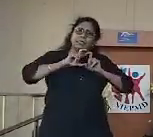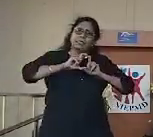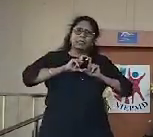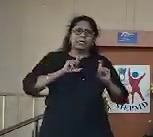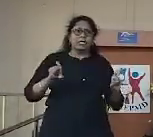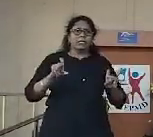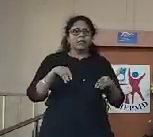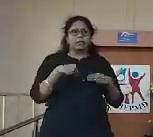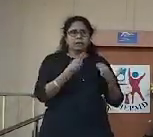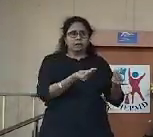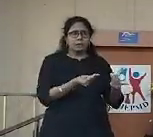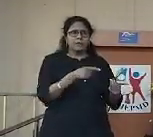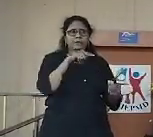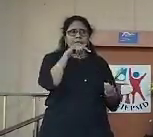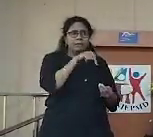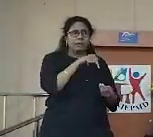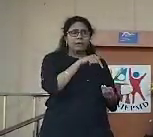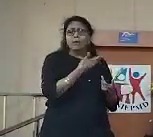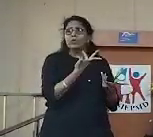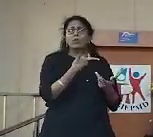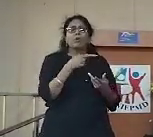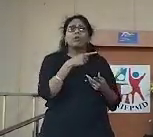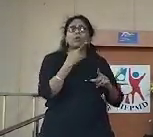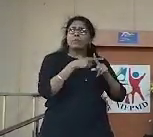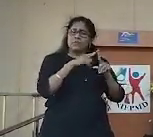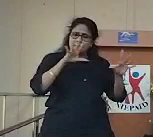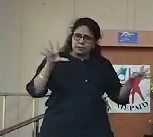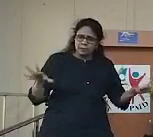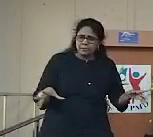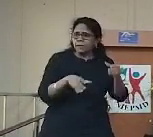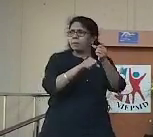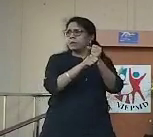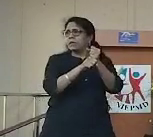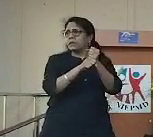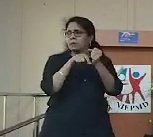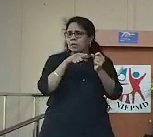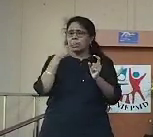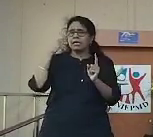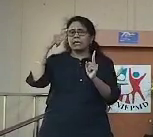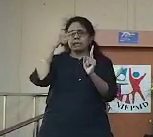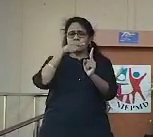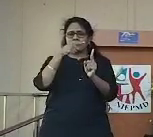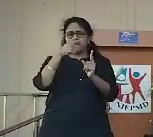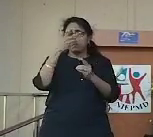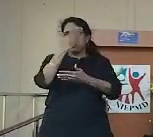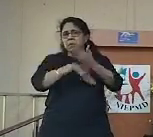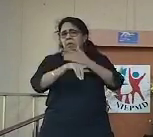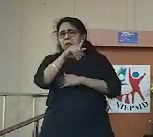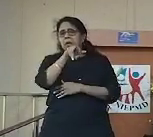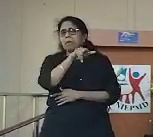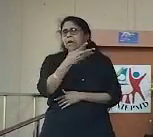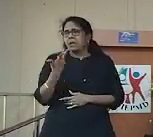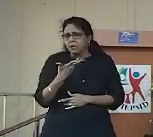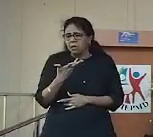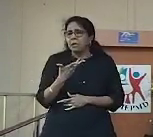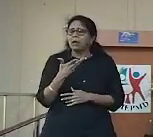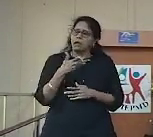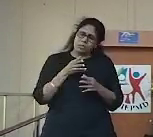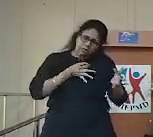give a very comprehensive information about that specific disability. We provide